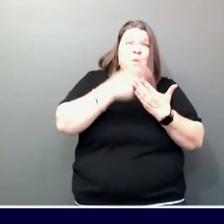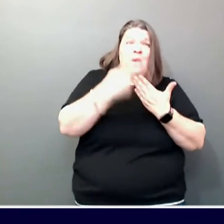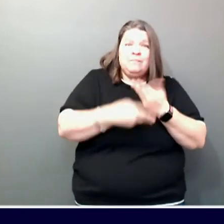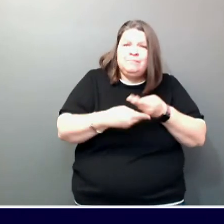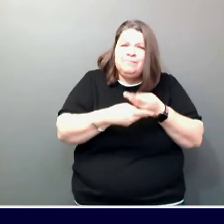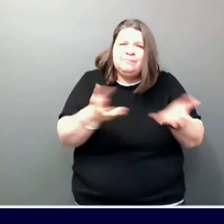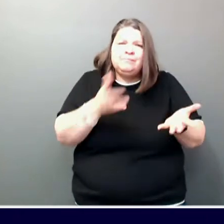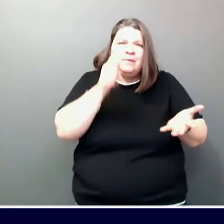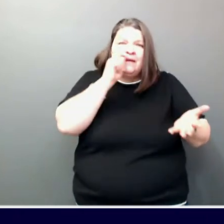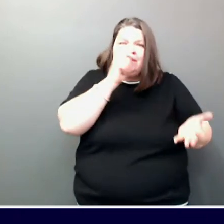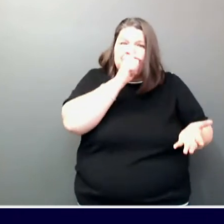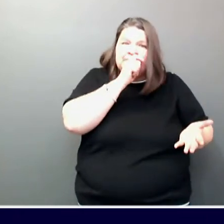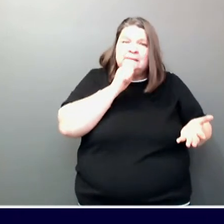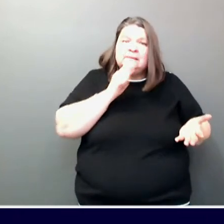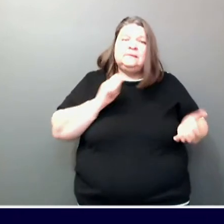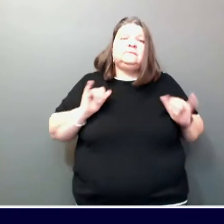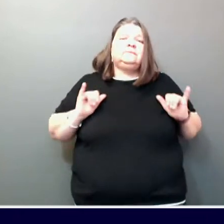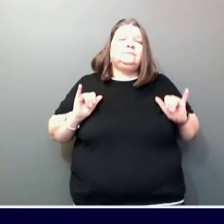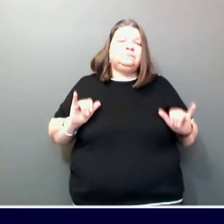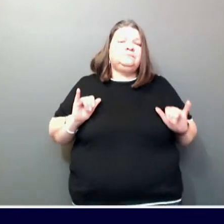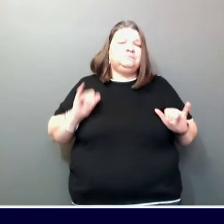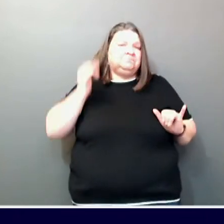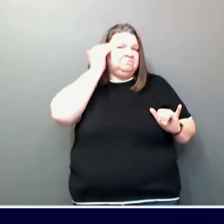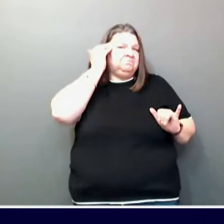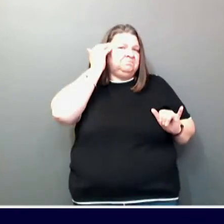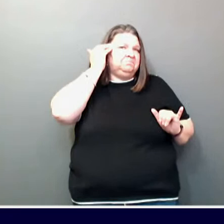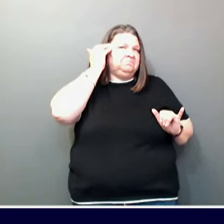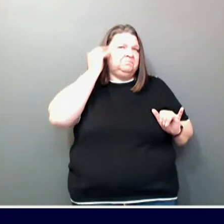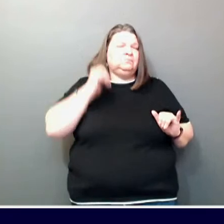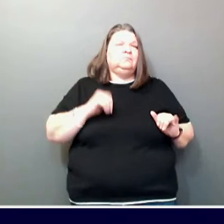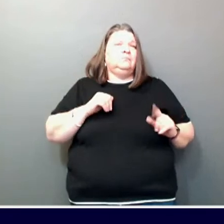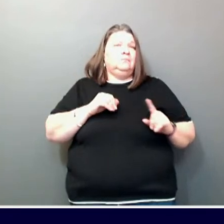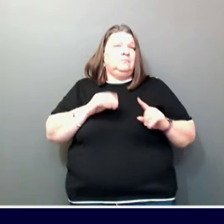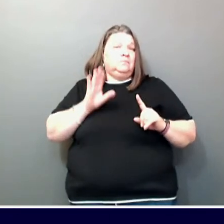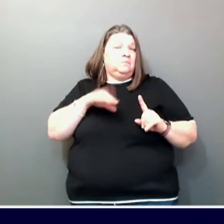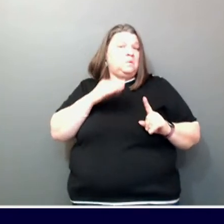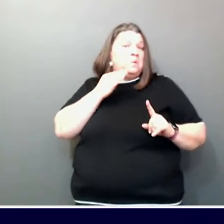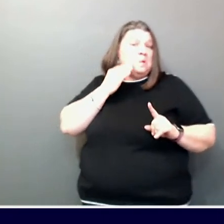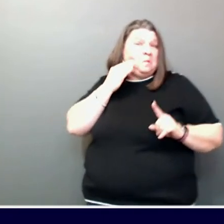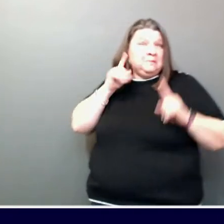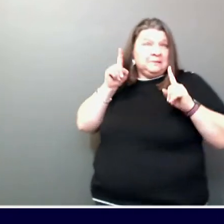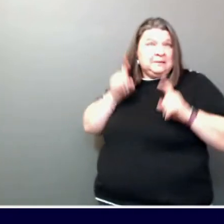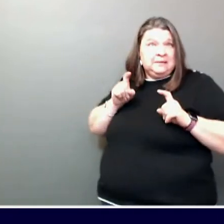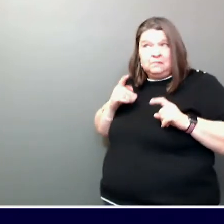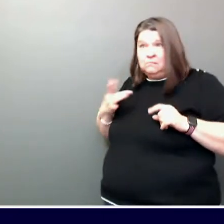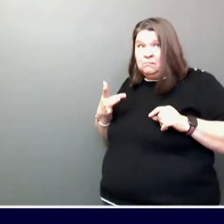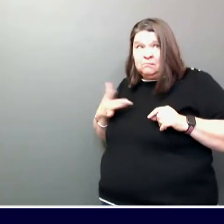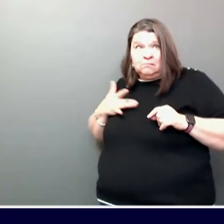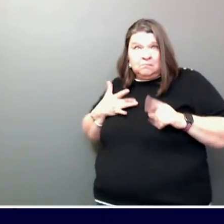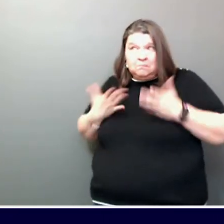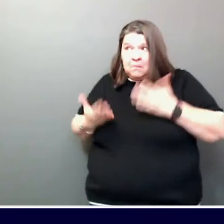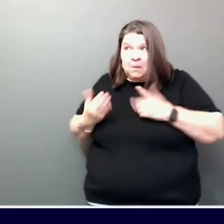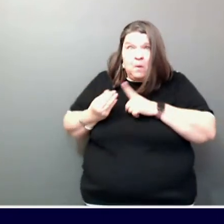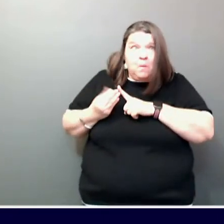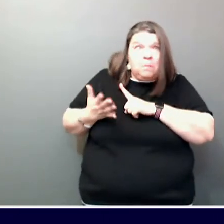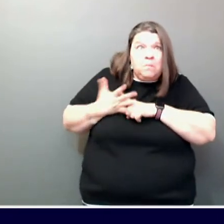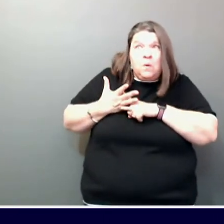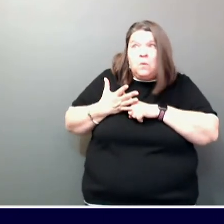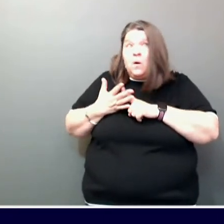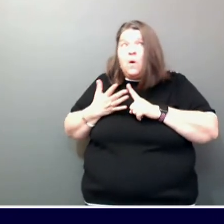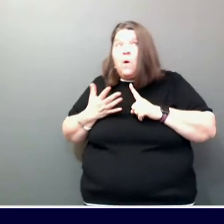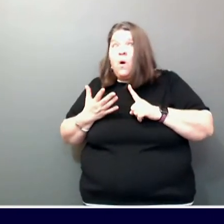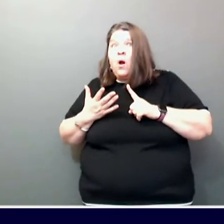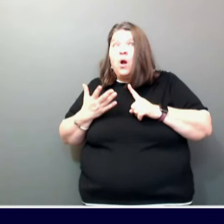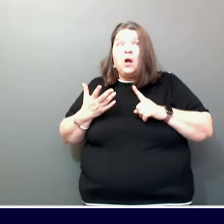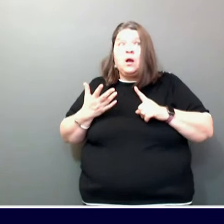effective tool, which is a home test, to make sure if they think they got exposed to somebody as they were on vacation, they can test,